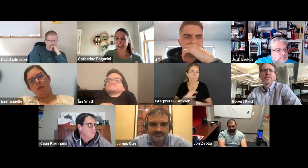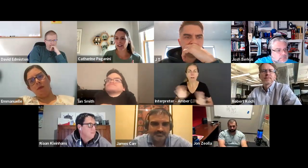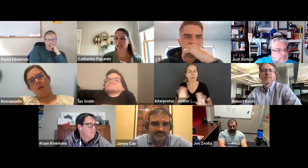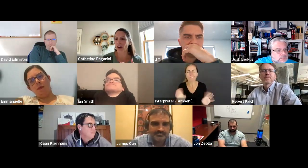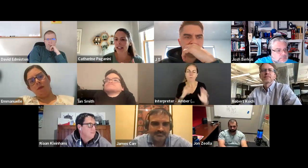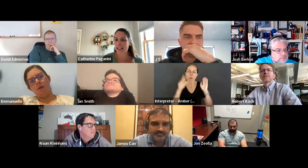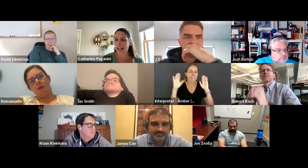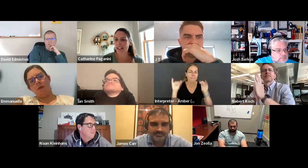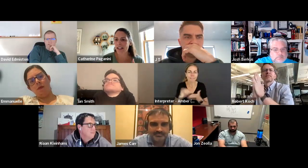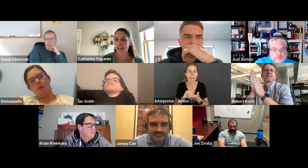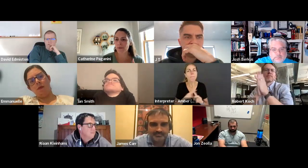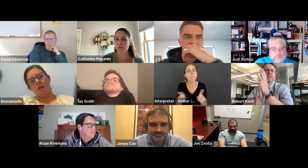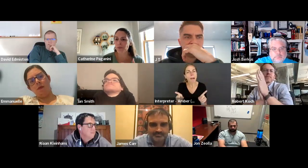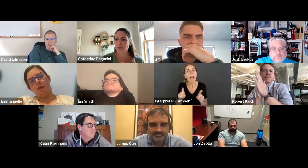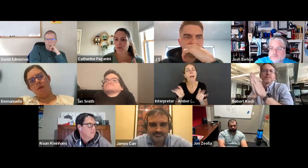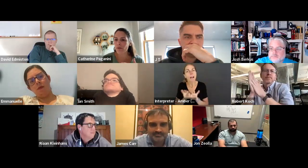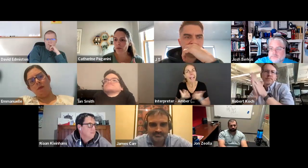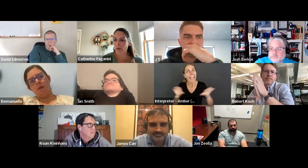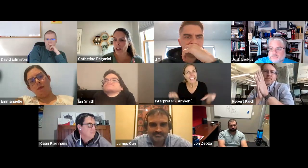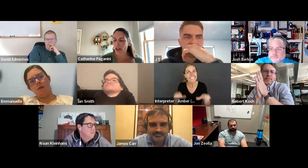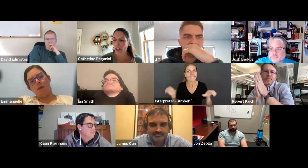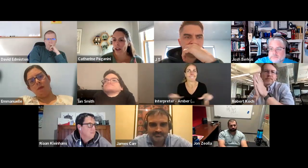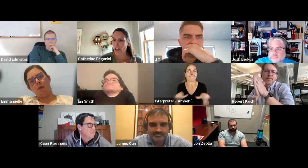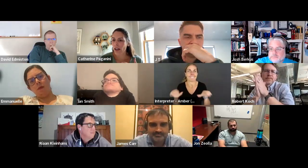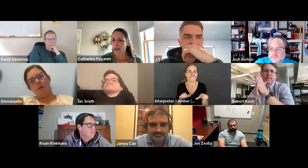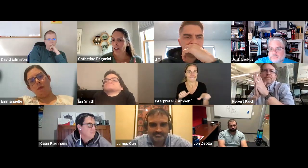being active, right? And